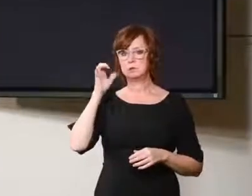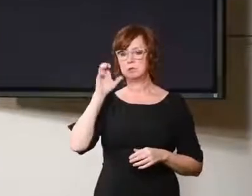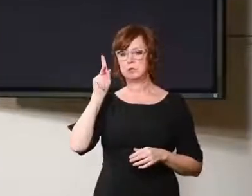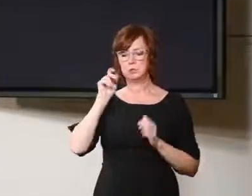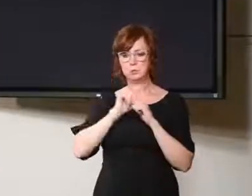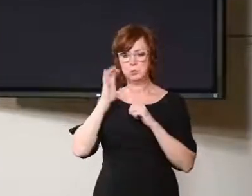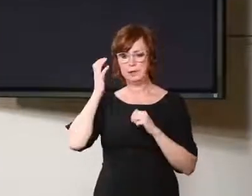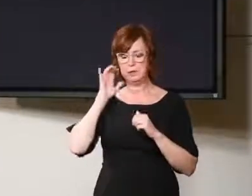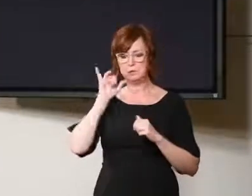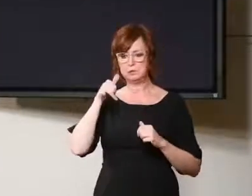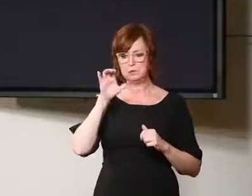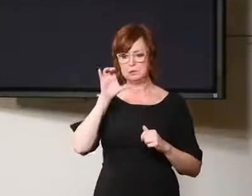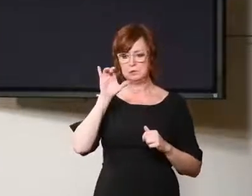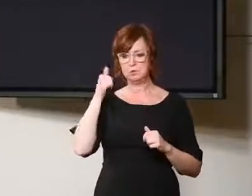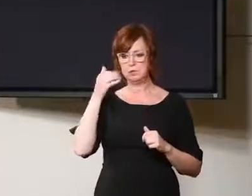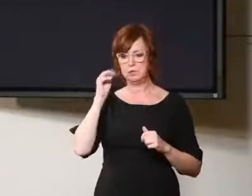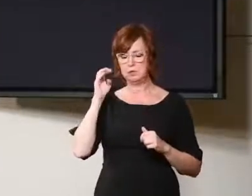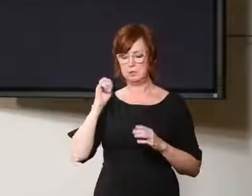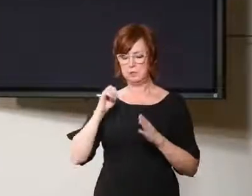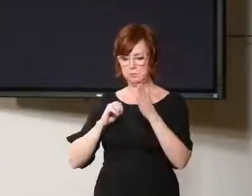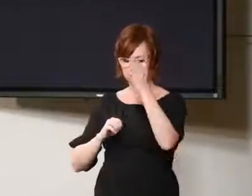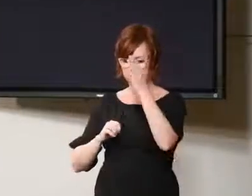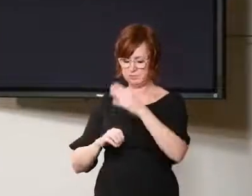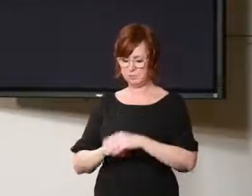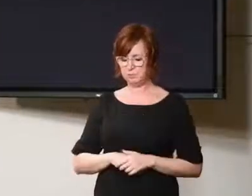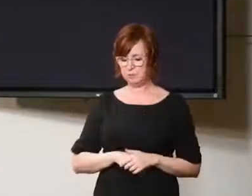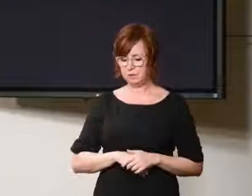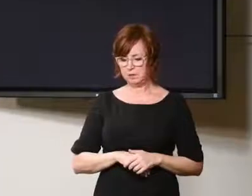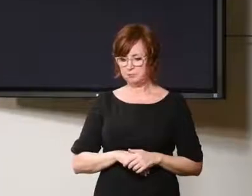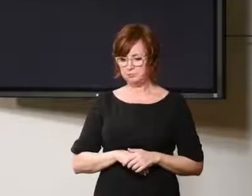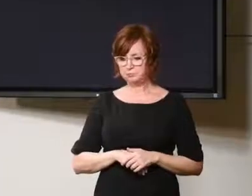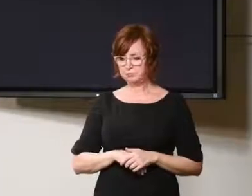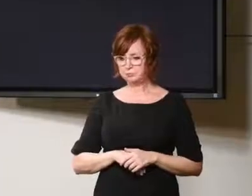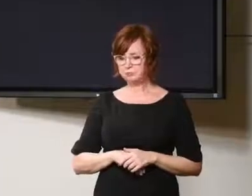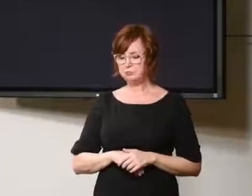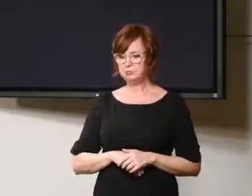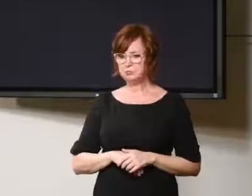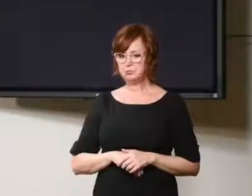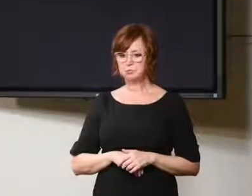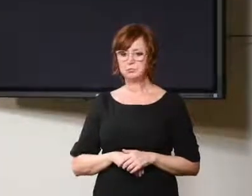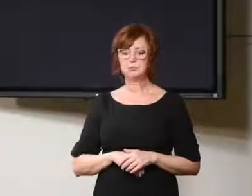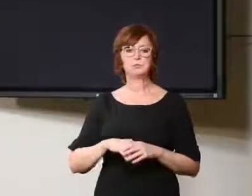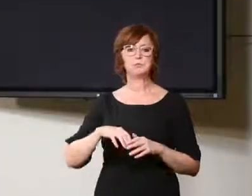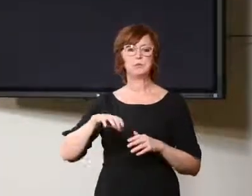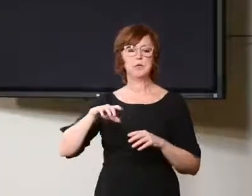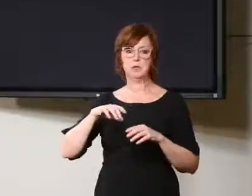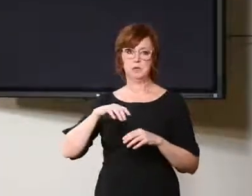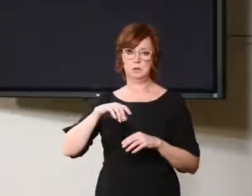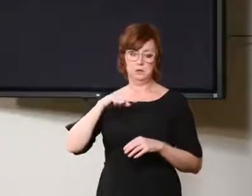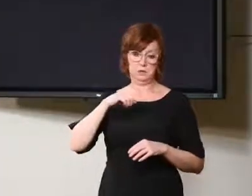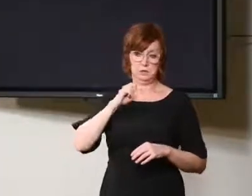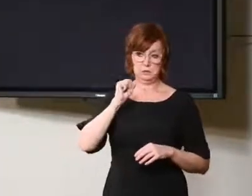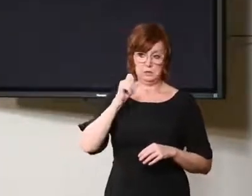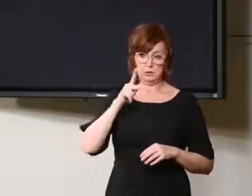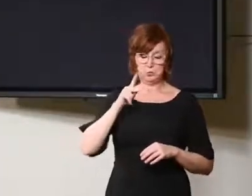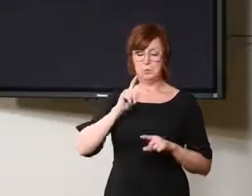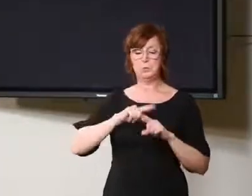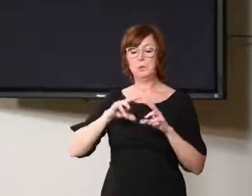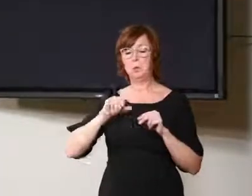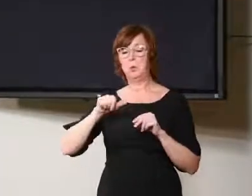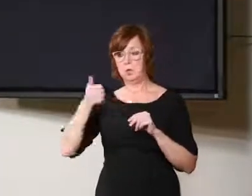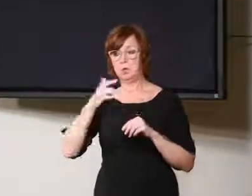Hi. Other provinces are seeing a lot of problems in senior care, and the death that was just